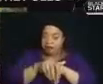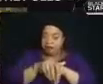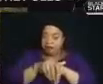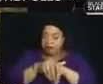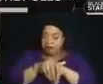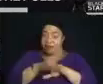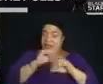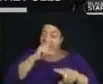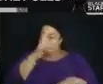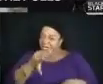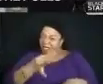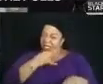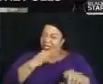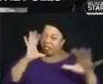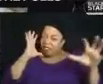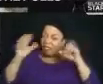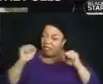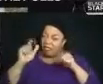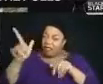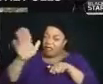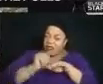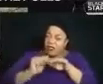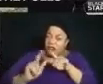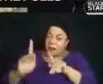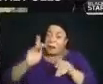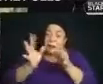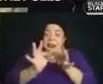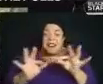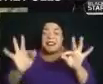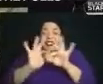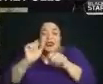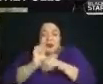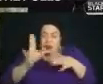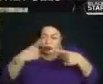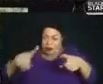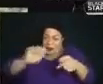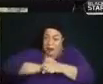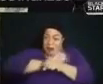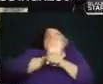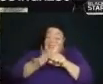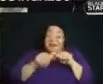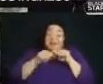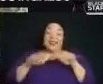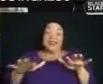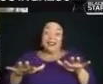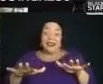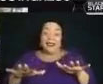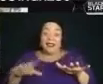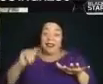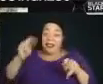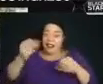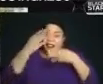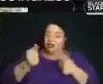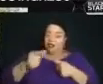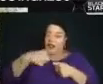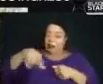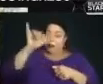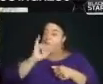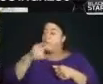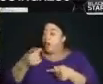during the pandemic and then treat them like they're expendable when it comes to health care and wages.